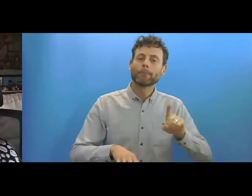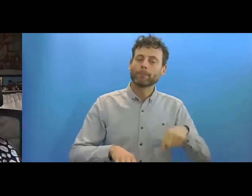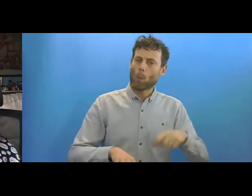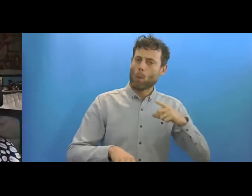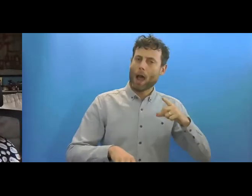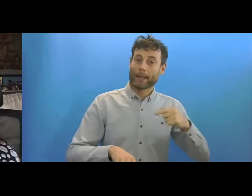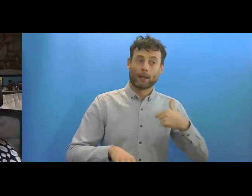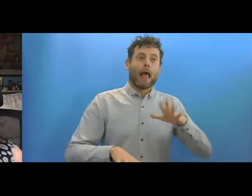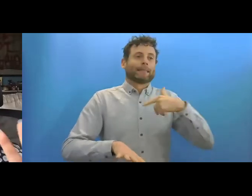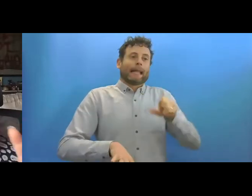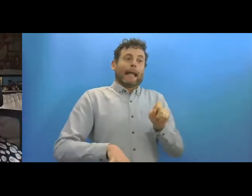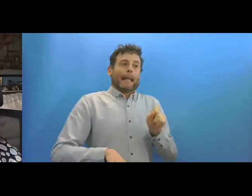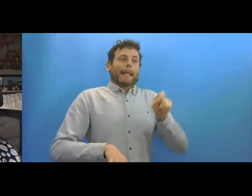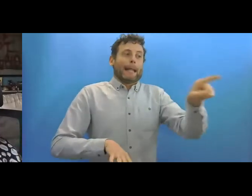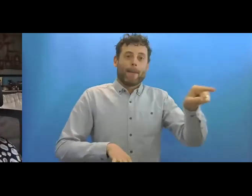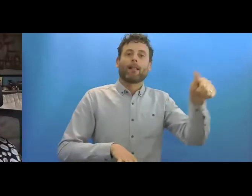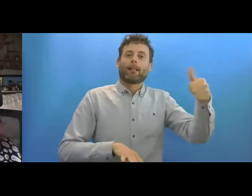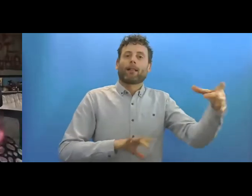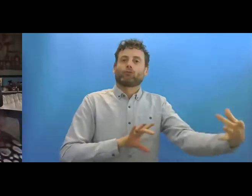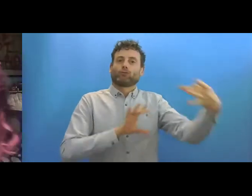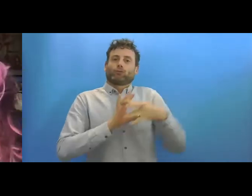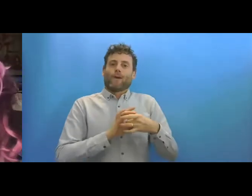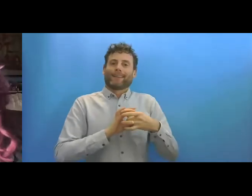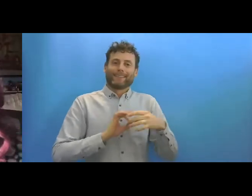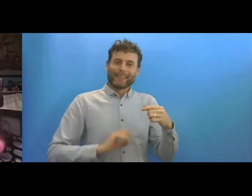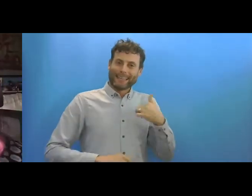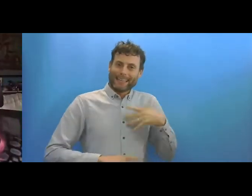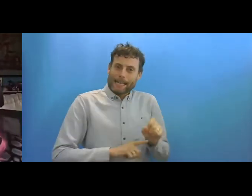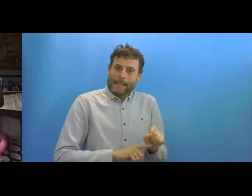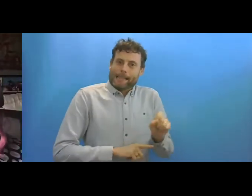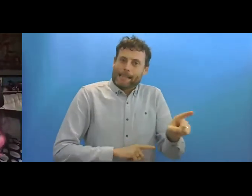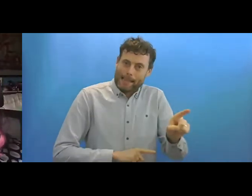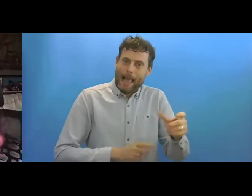in. So we're almost there. We're ready to go.